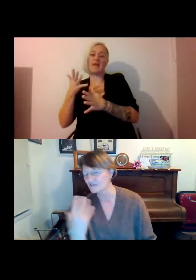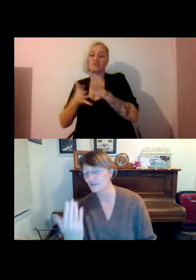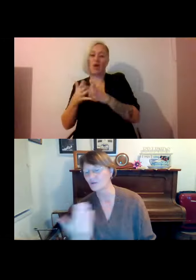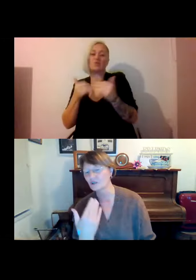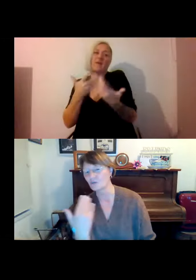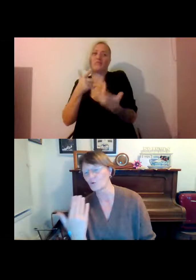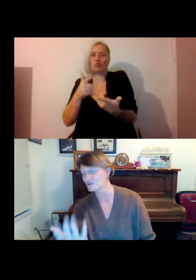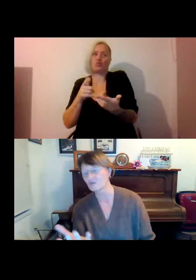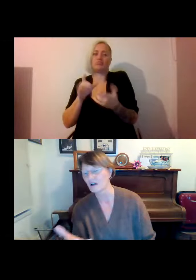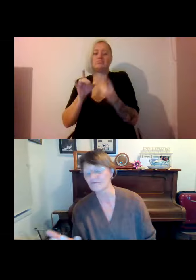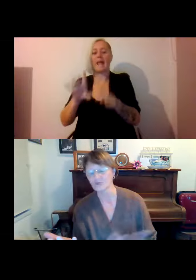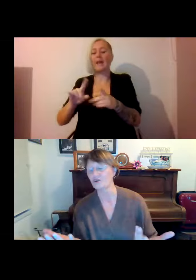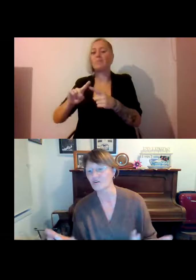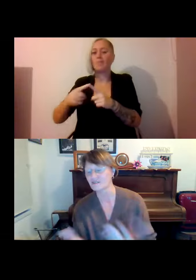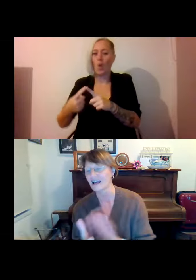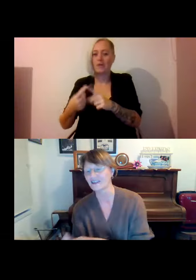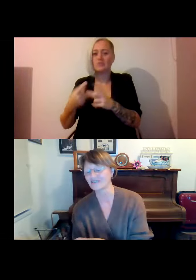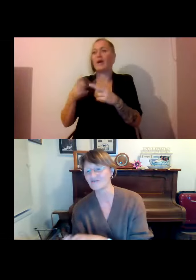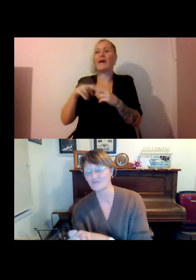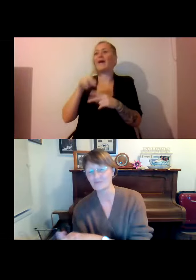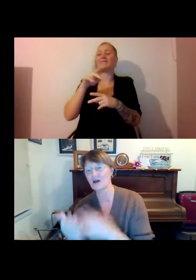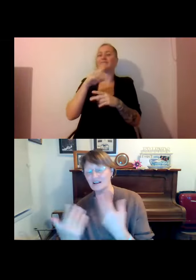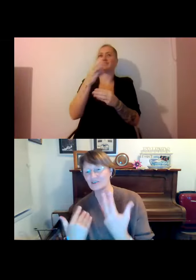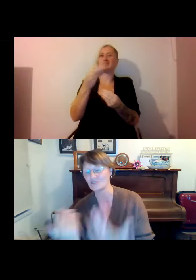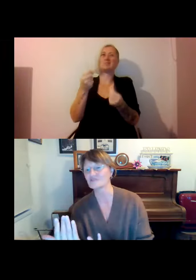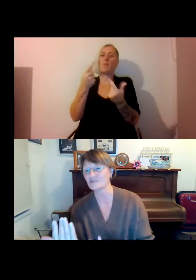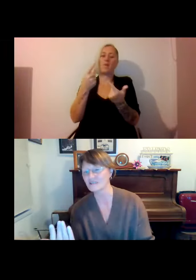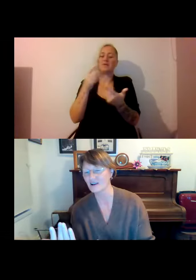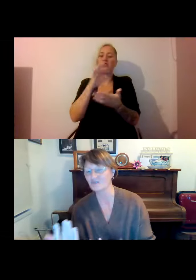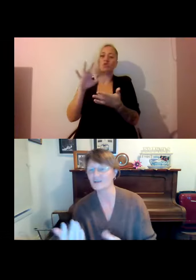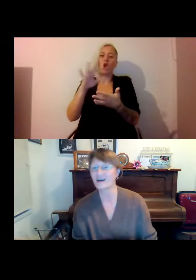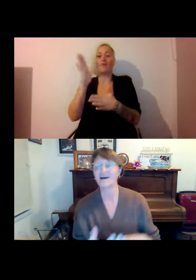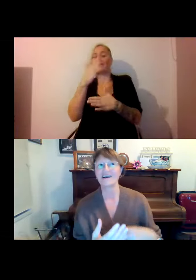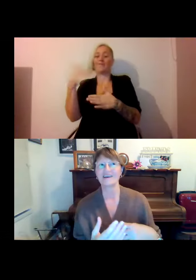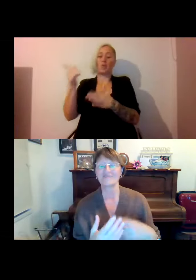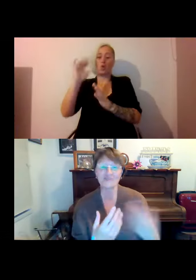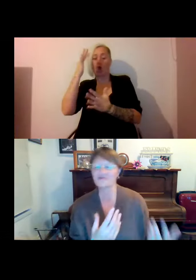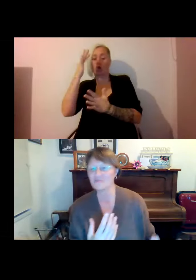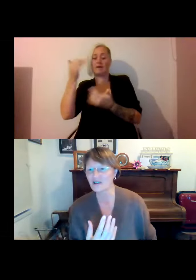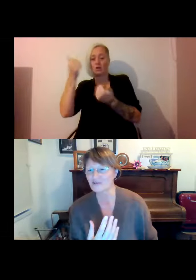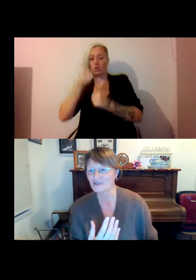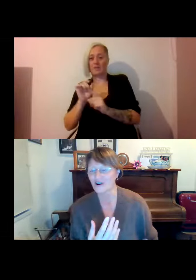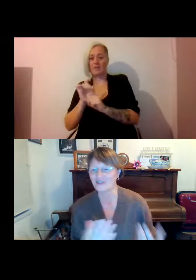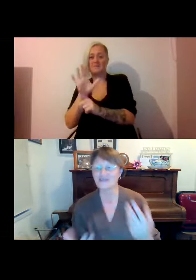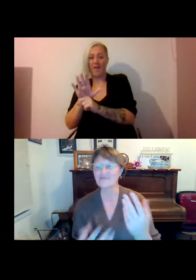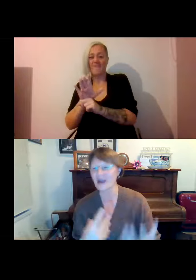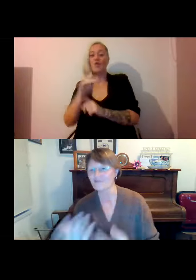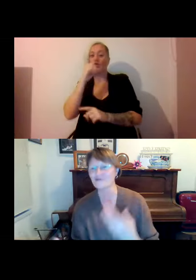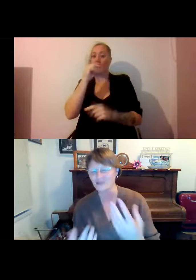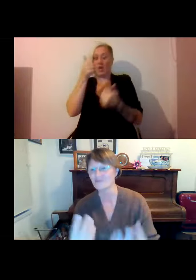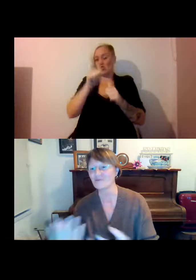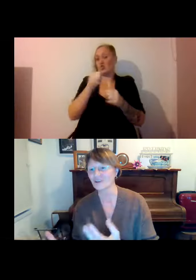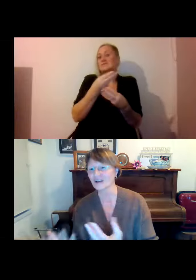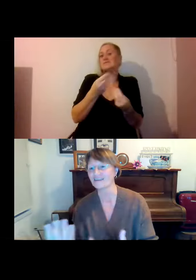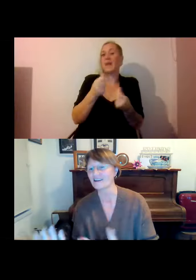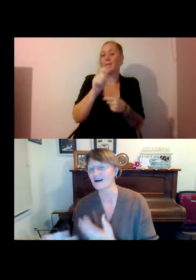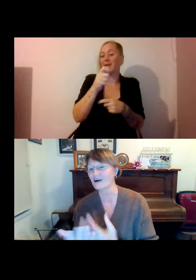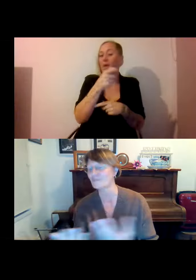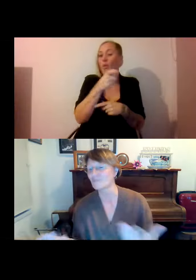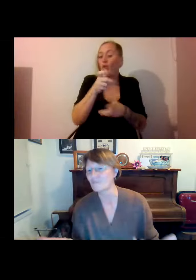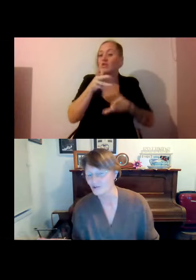Even if somebody wasn't a fluent AUSLAN user themselves, if you knew some keyword signs, you'd be able to